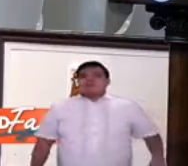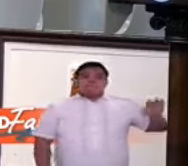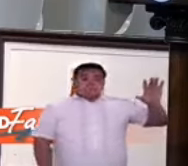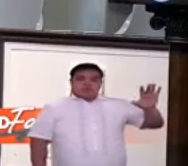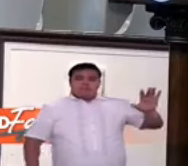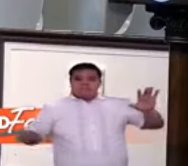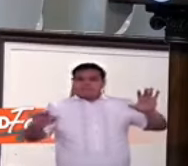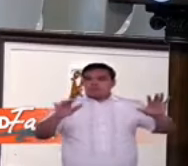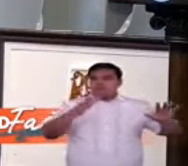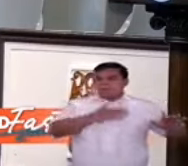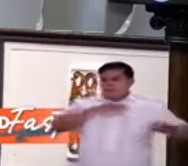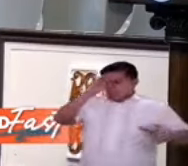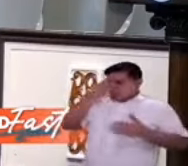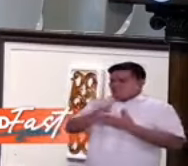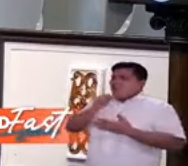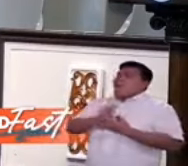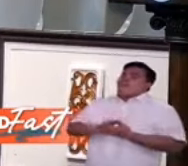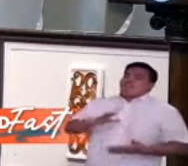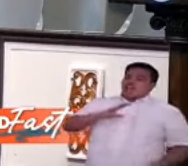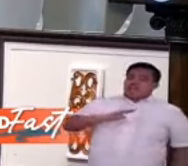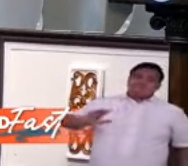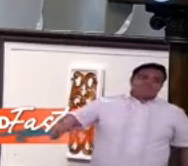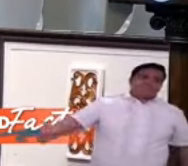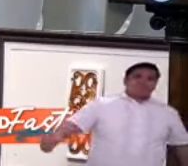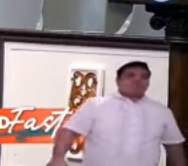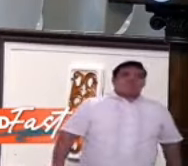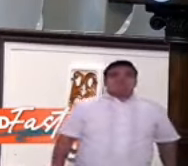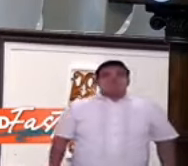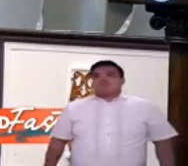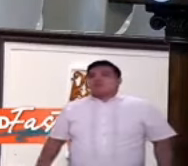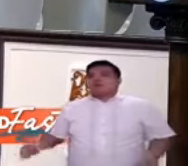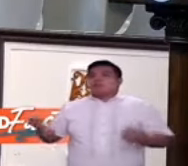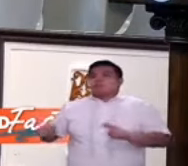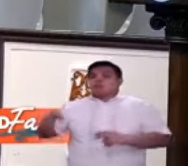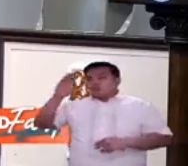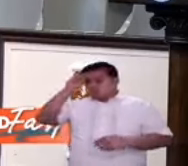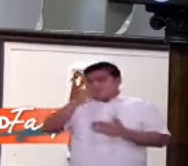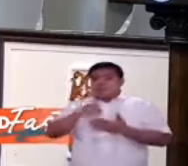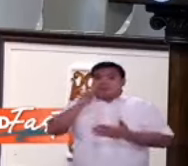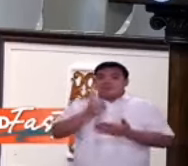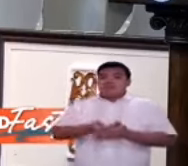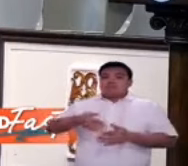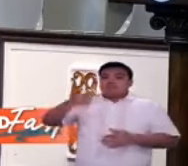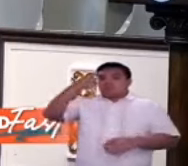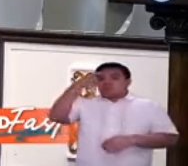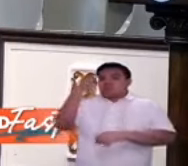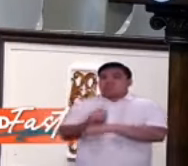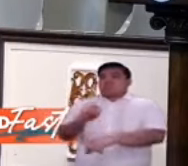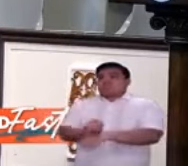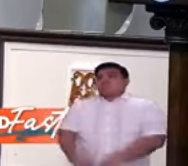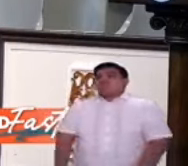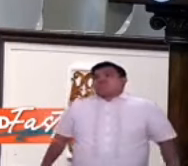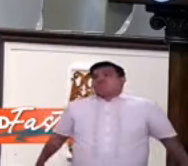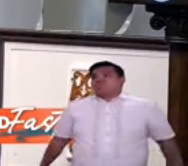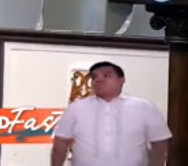anak, wala na disiplina, okay ra ni, okay ra. Manang harus atong anak sa immoralidad, harus atong